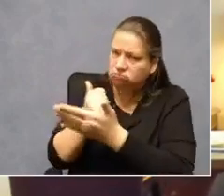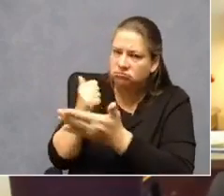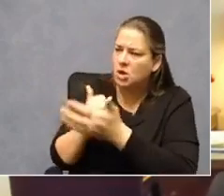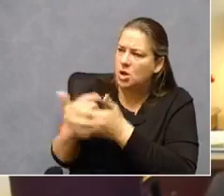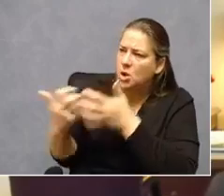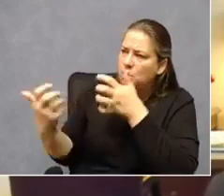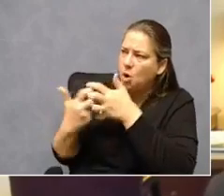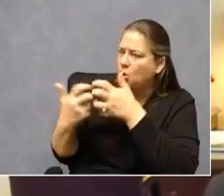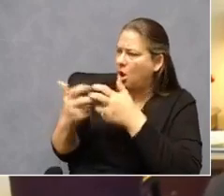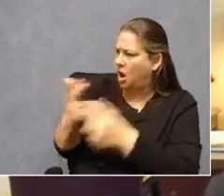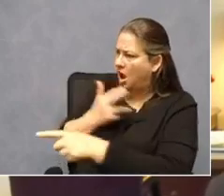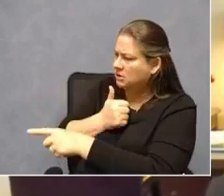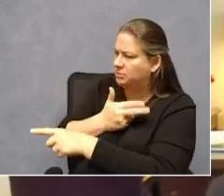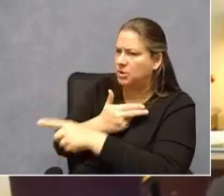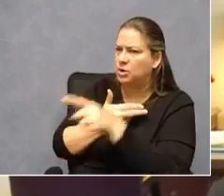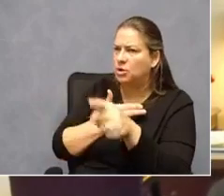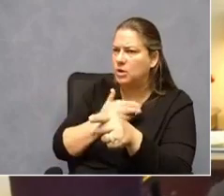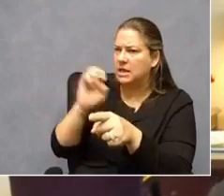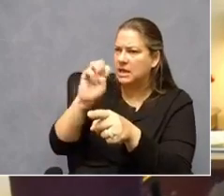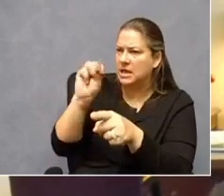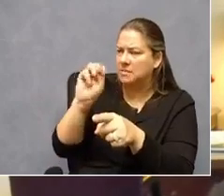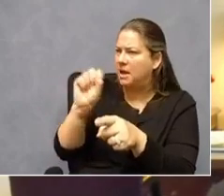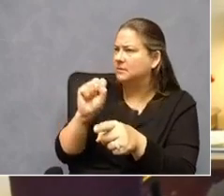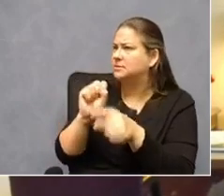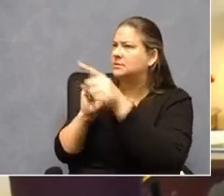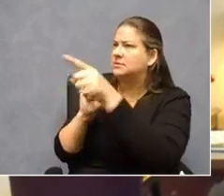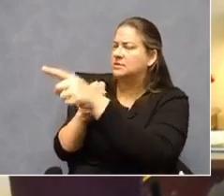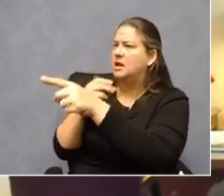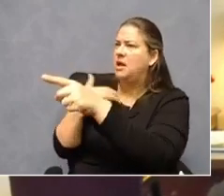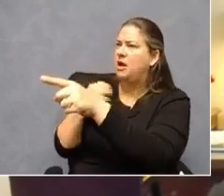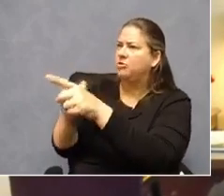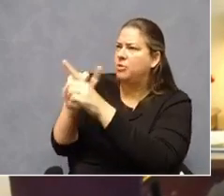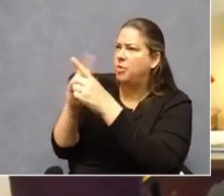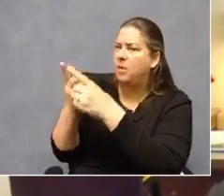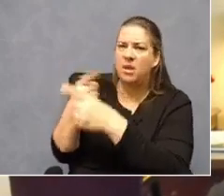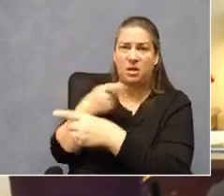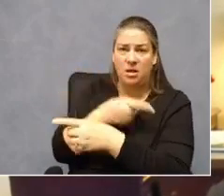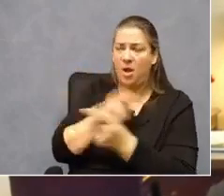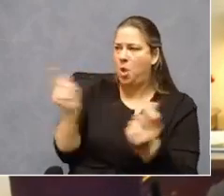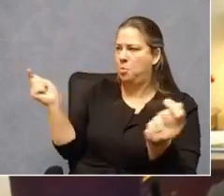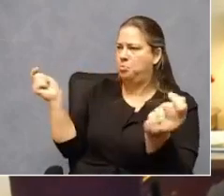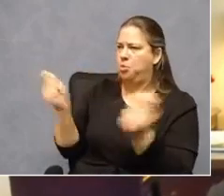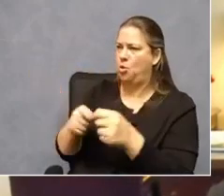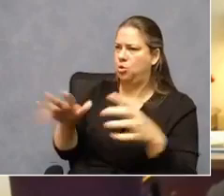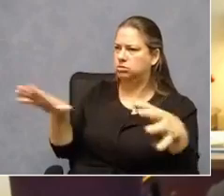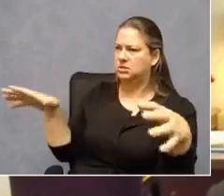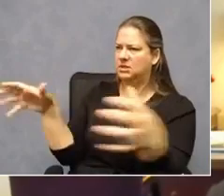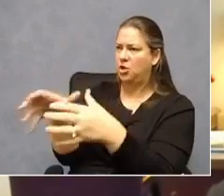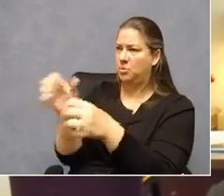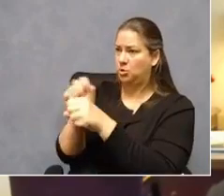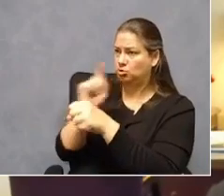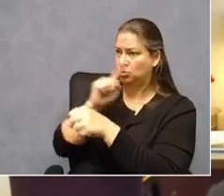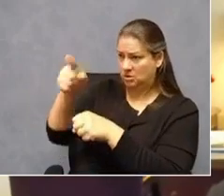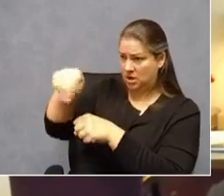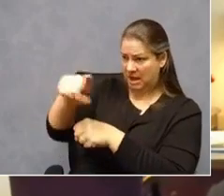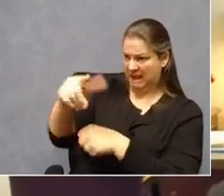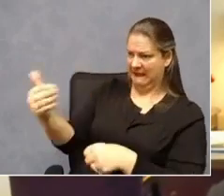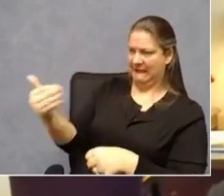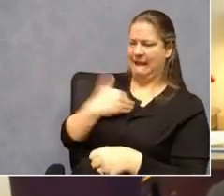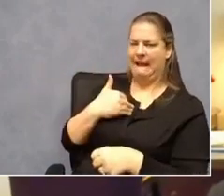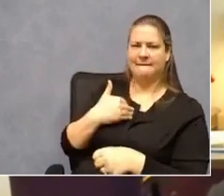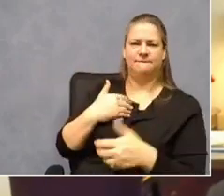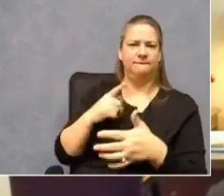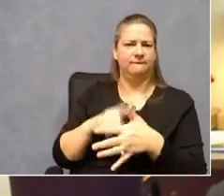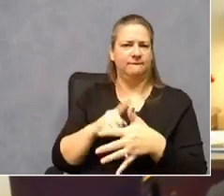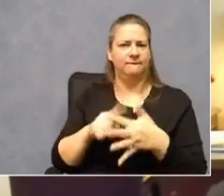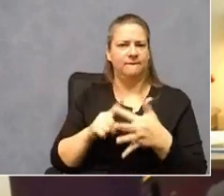EMS. They have pulled these groups together to make sure that we have an effective, impactful local